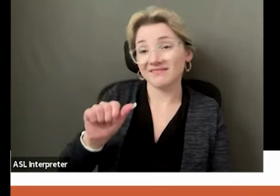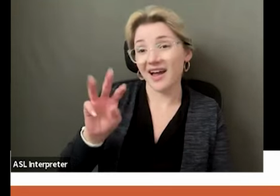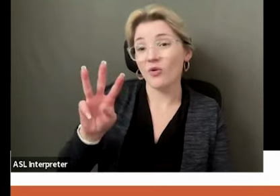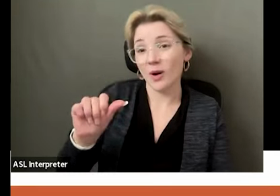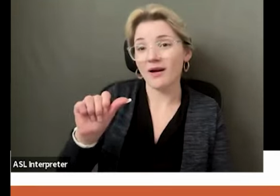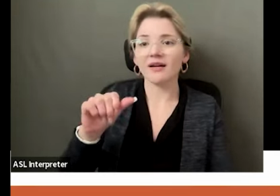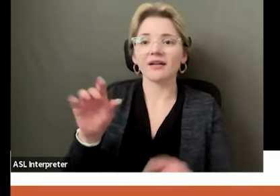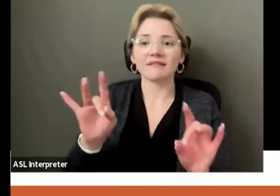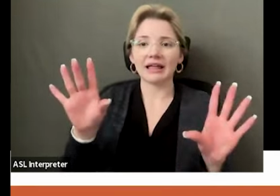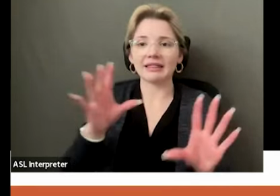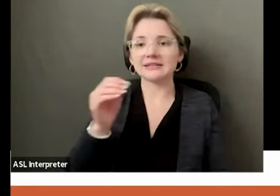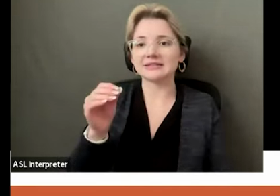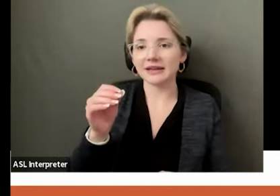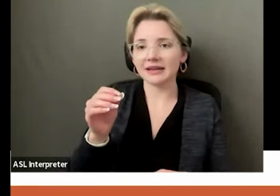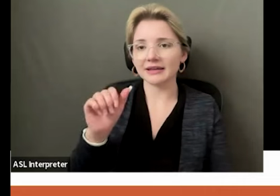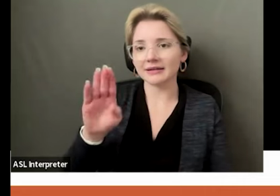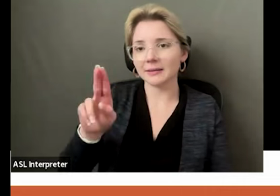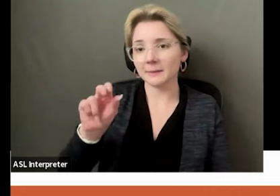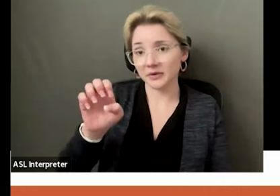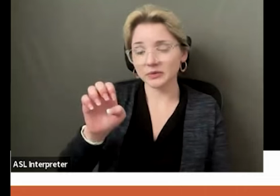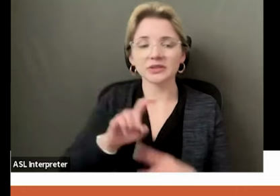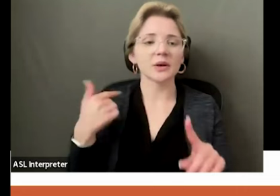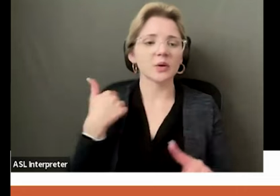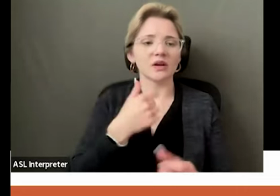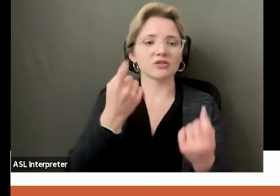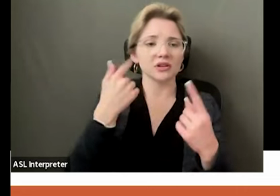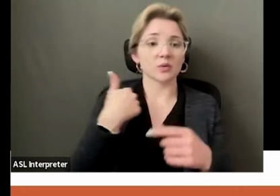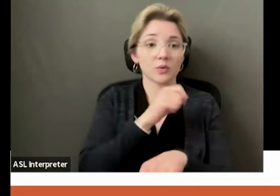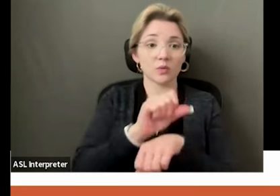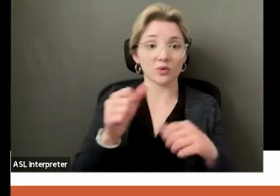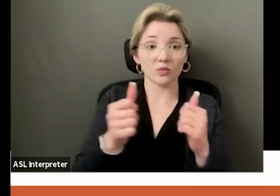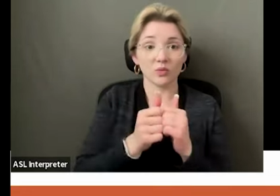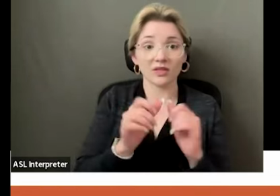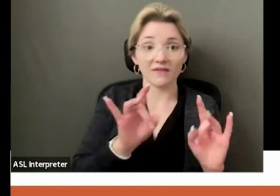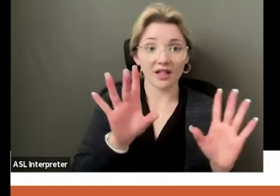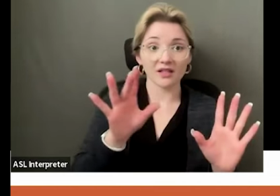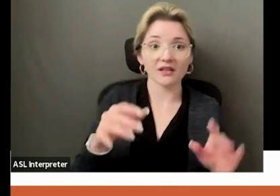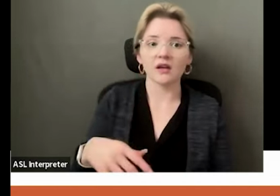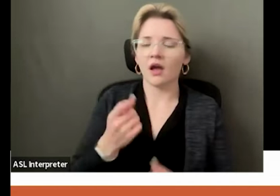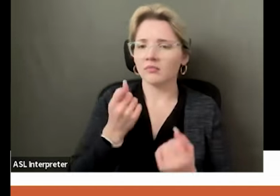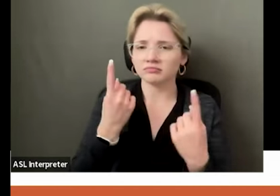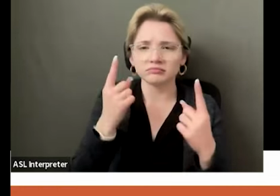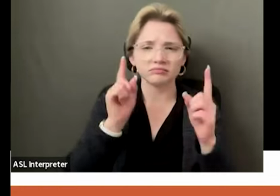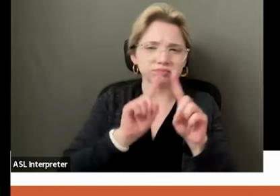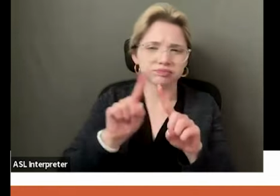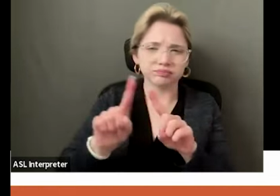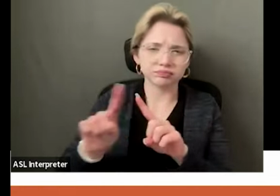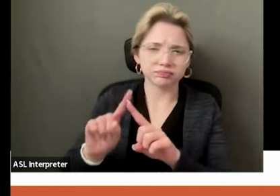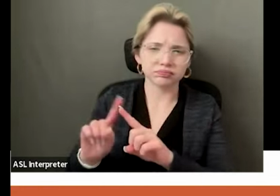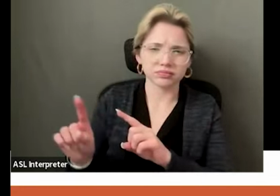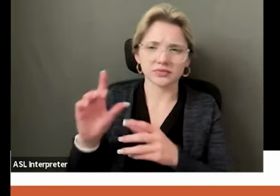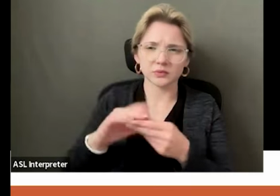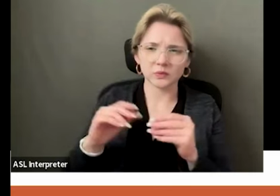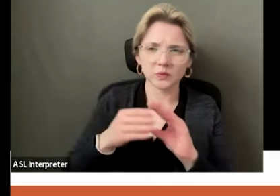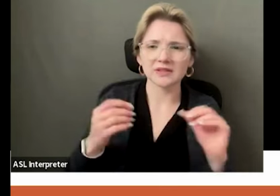But we understand when we're working with survivors that there may be different experiences or different things that are challenging or hard or barriers, depending